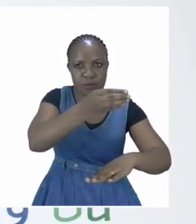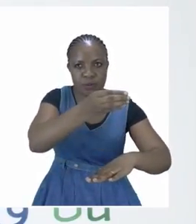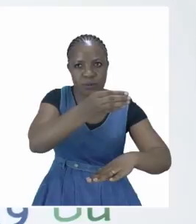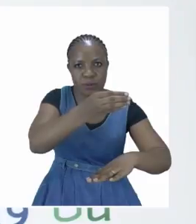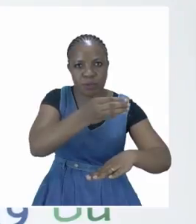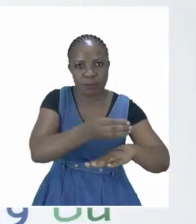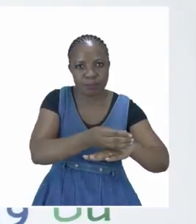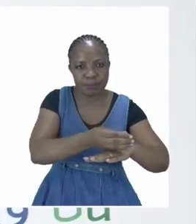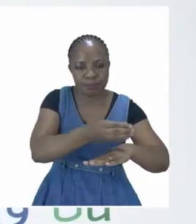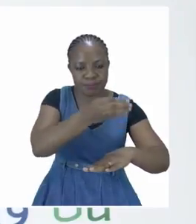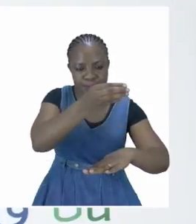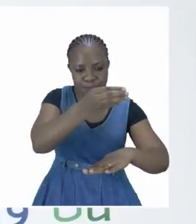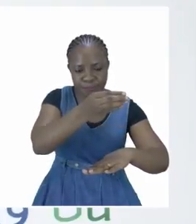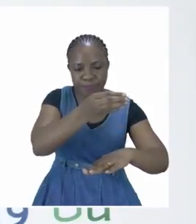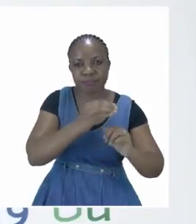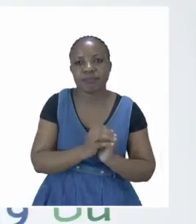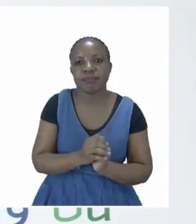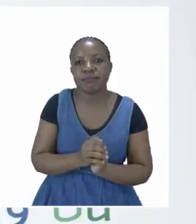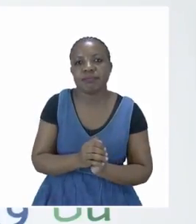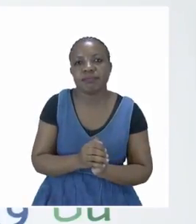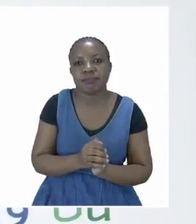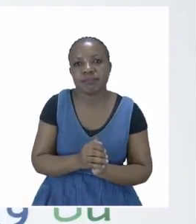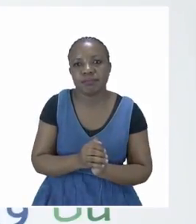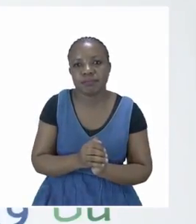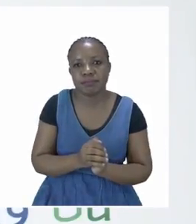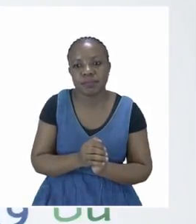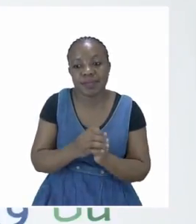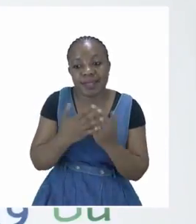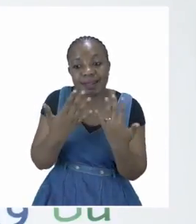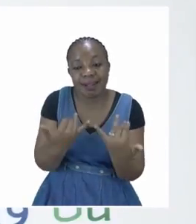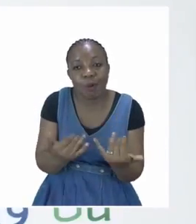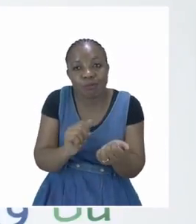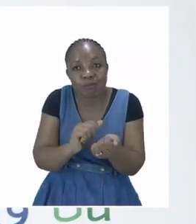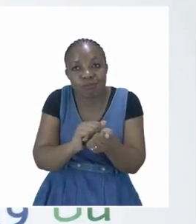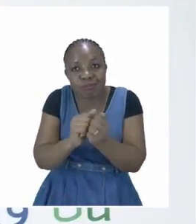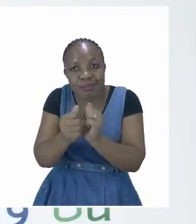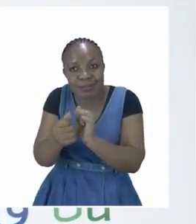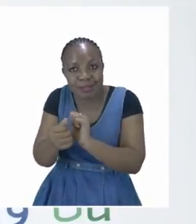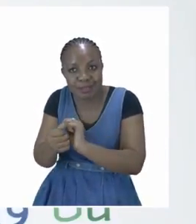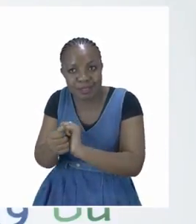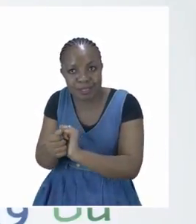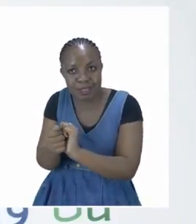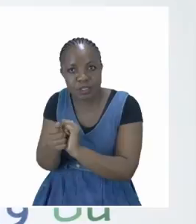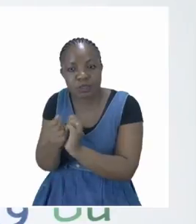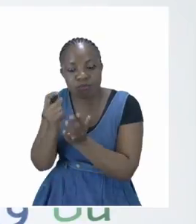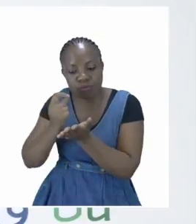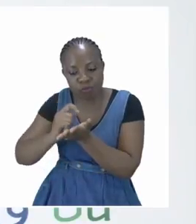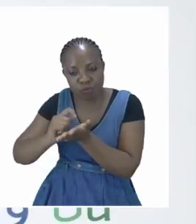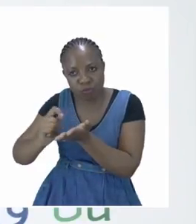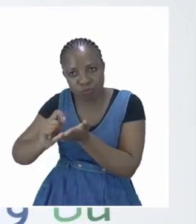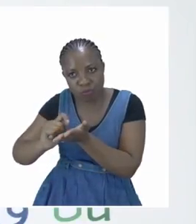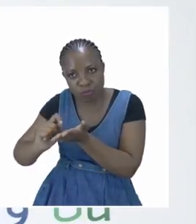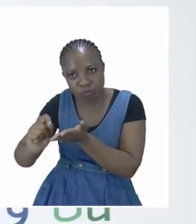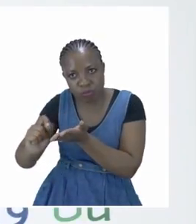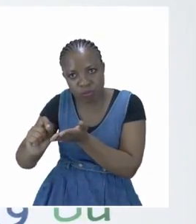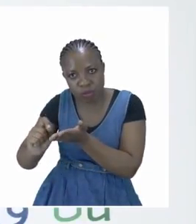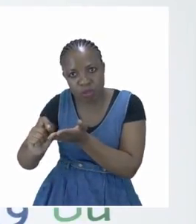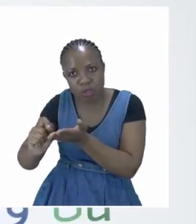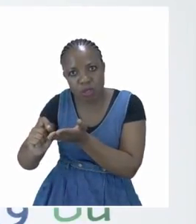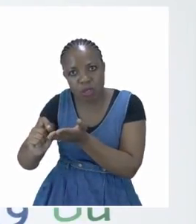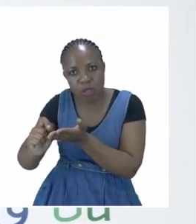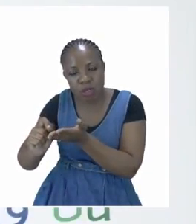Bottle. Very good. Now if we want to change it to one